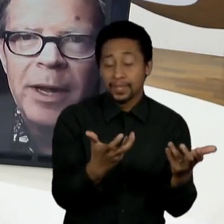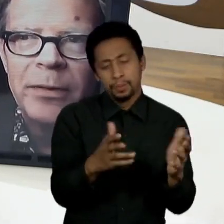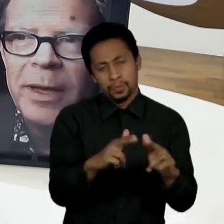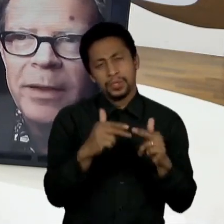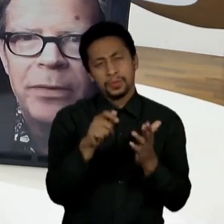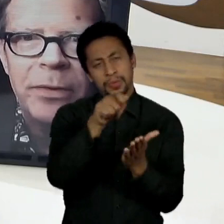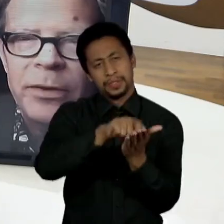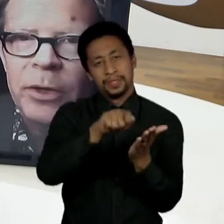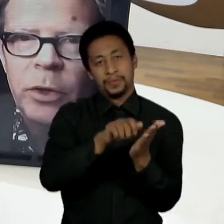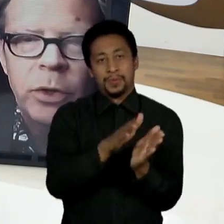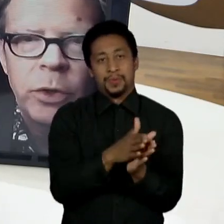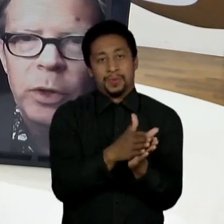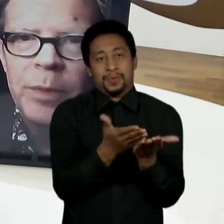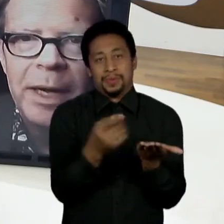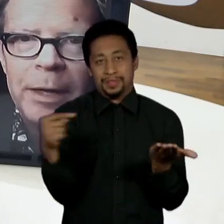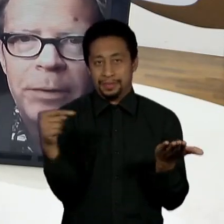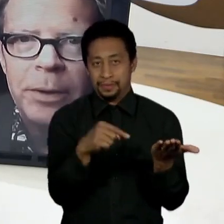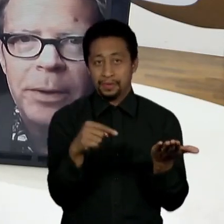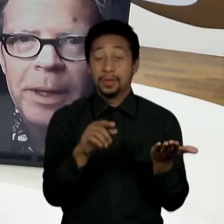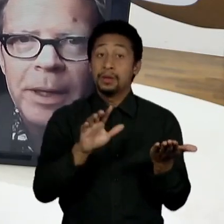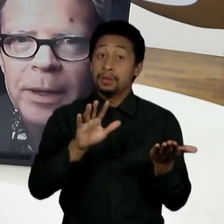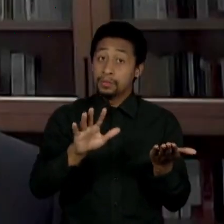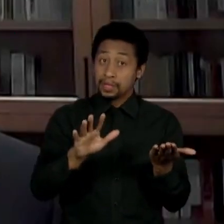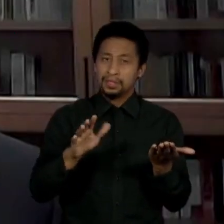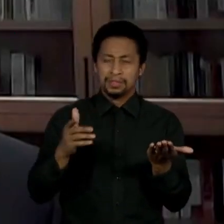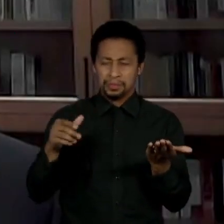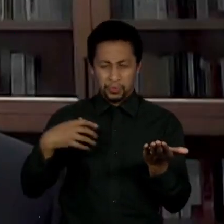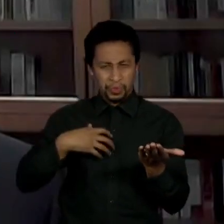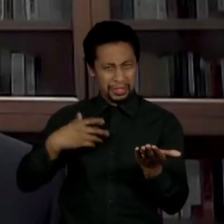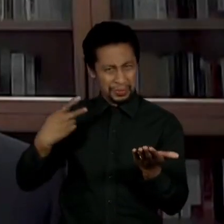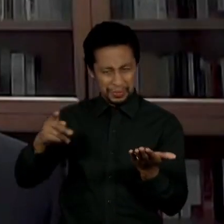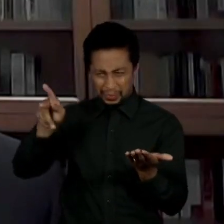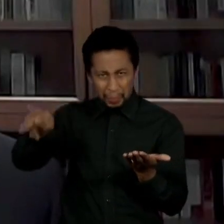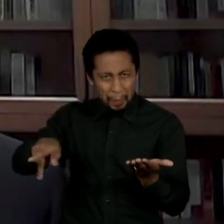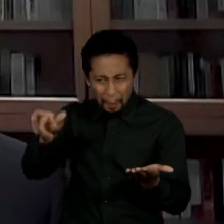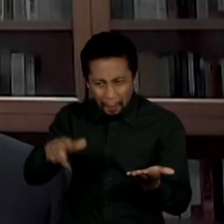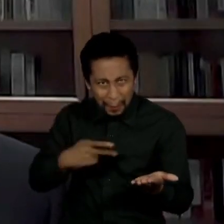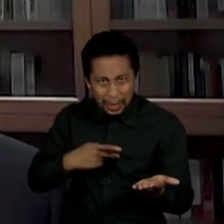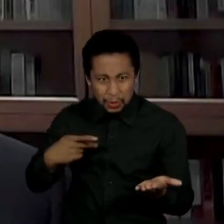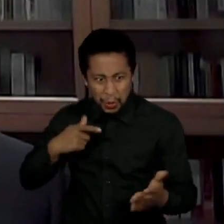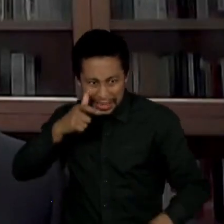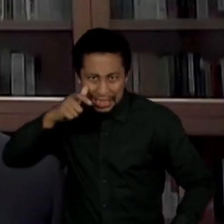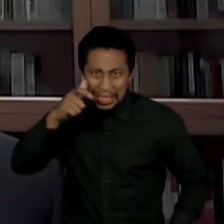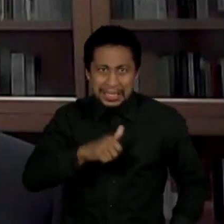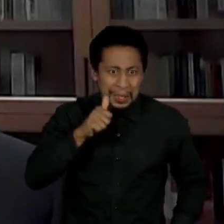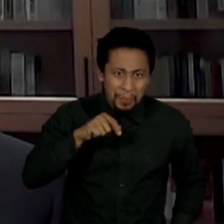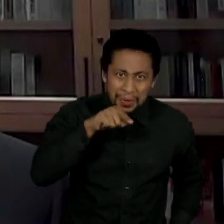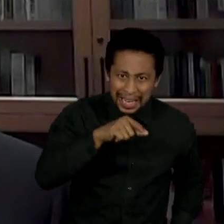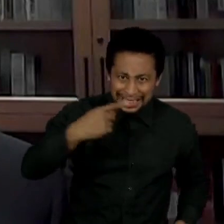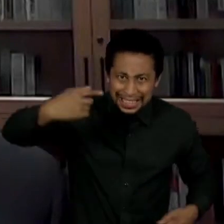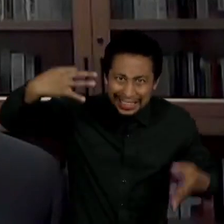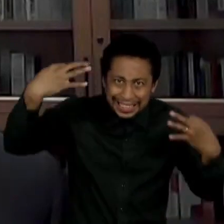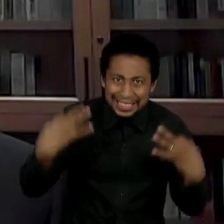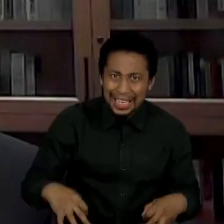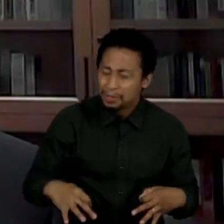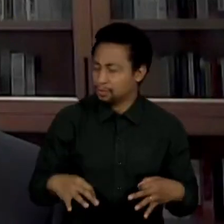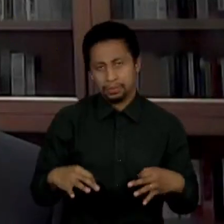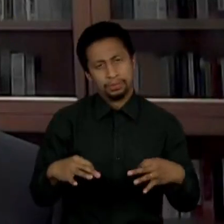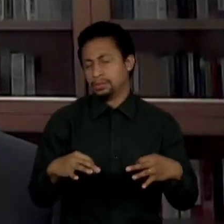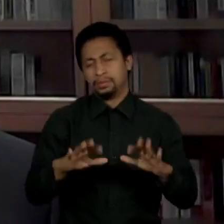I'm not saying this is good behavior. We can all agree it's not good behavior. And yet, if you